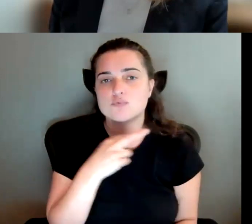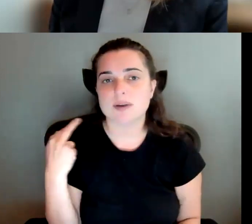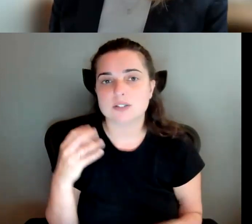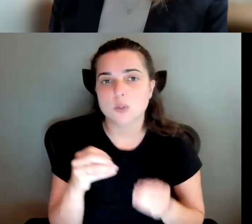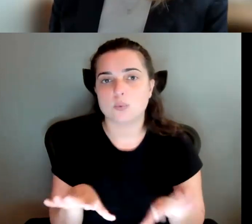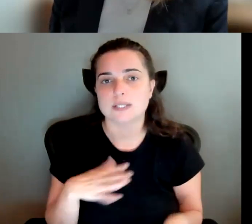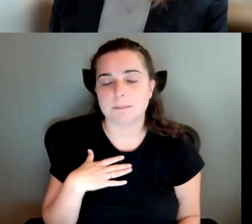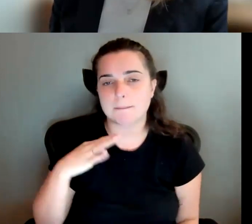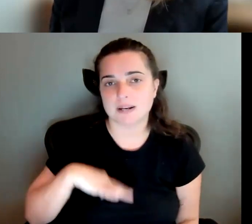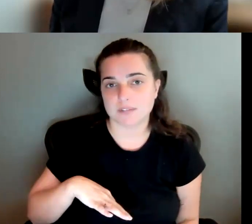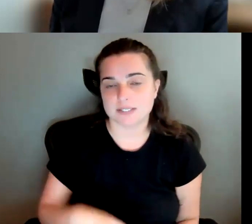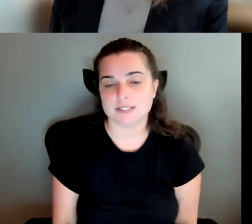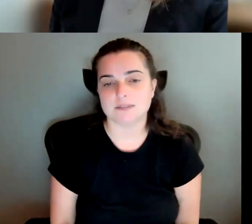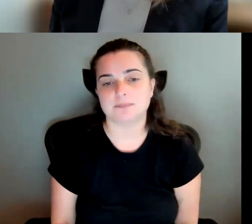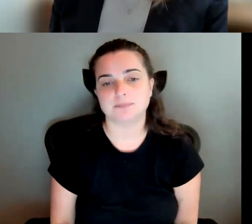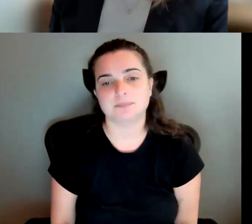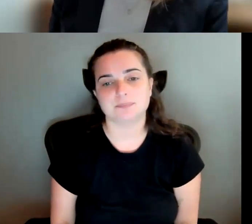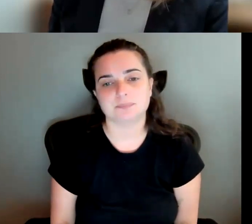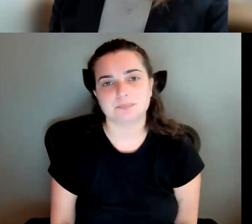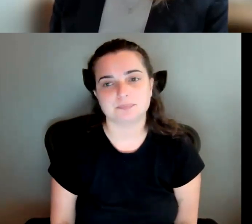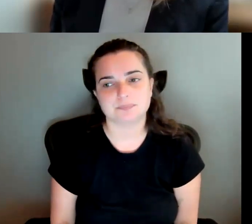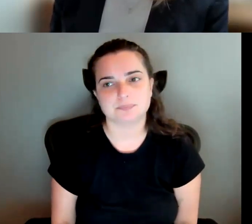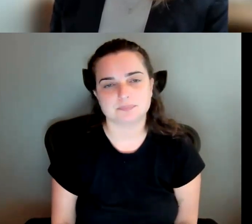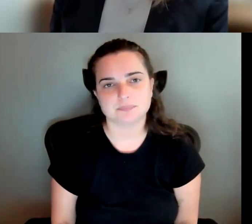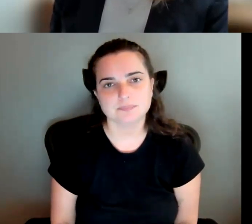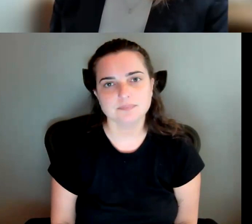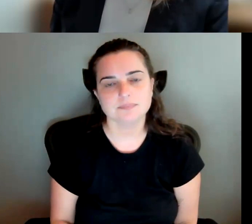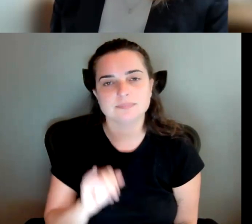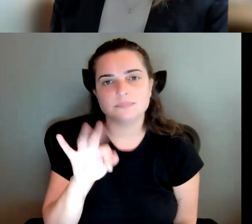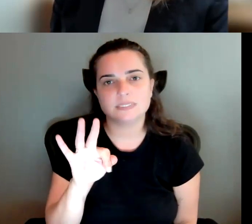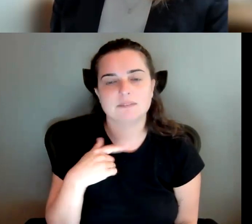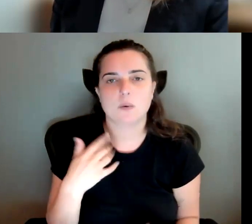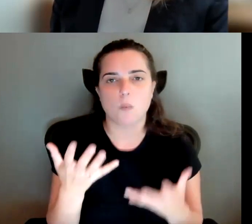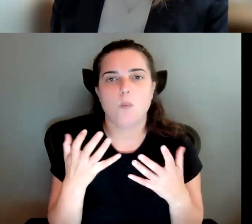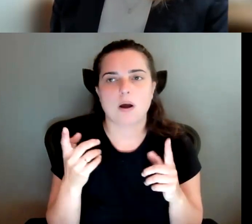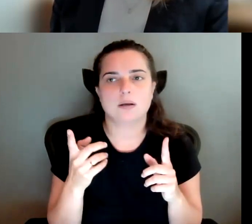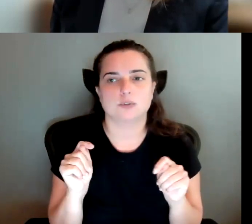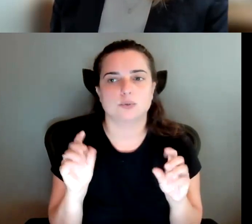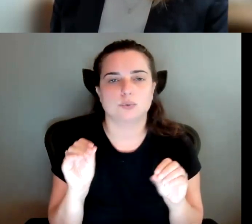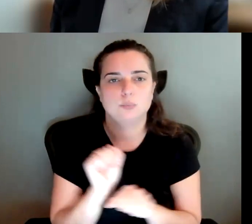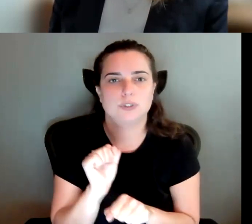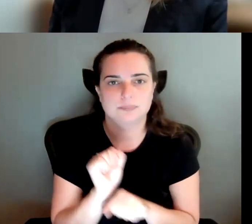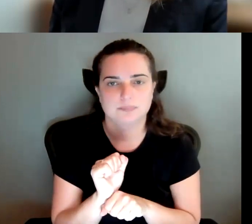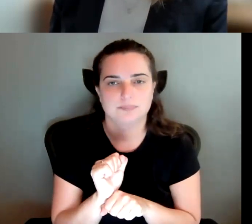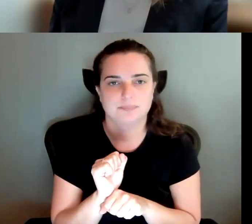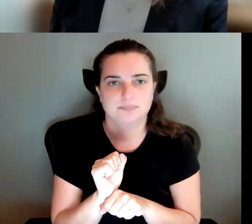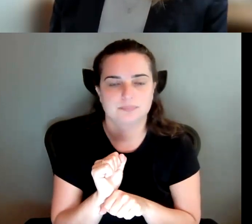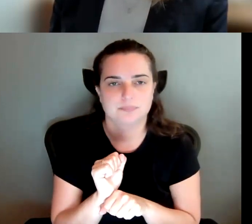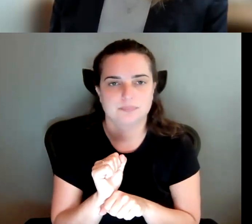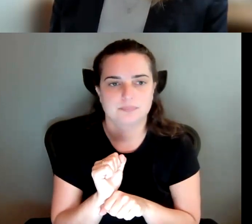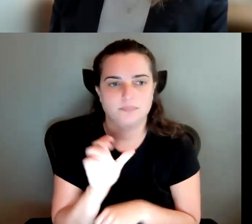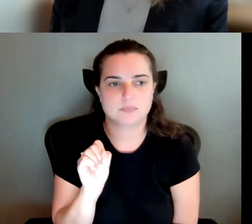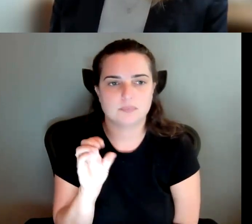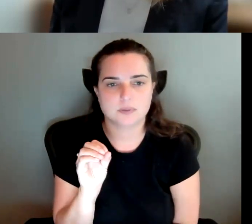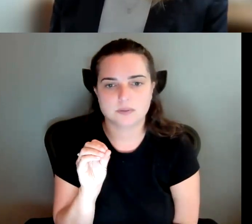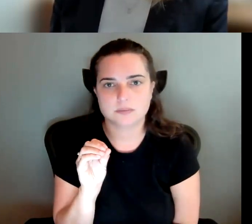benefits if I would work. So I kind of watch every month,